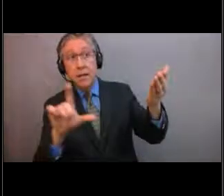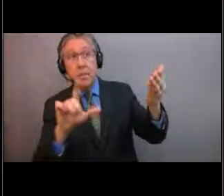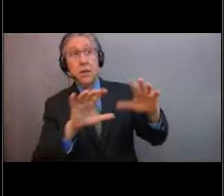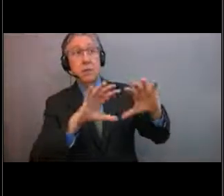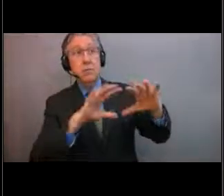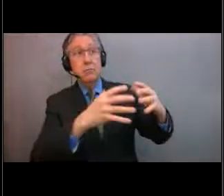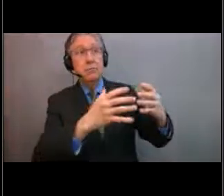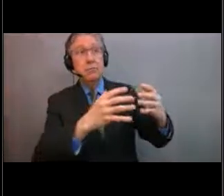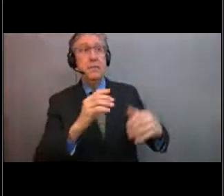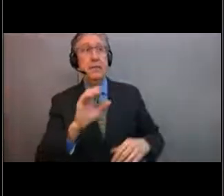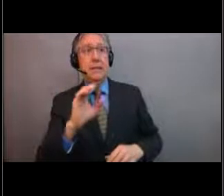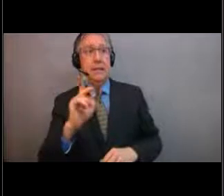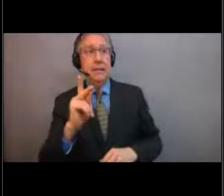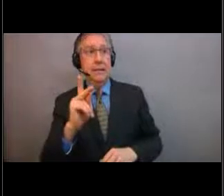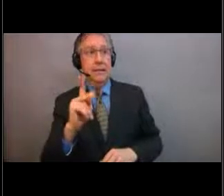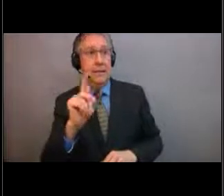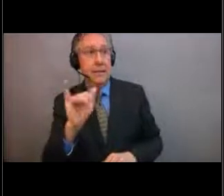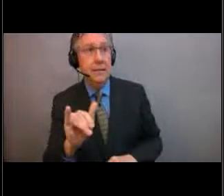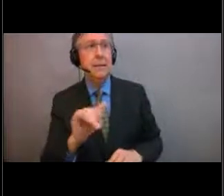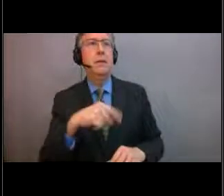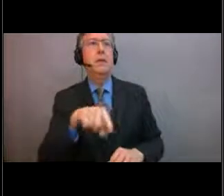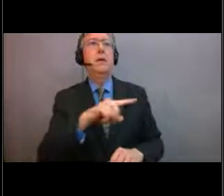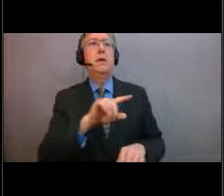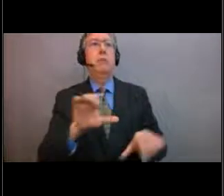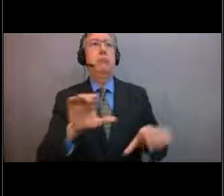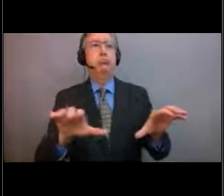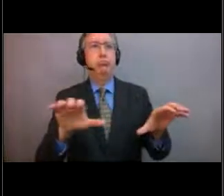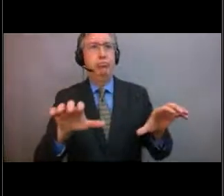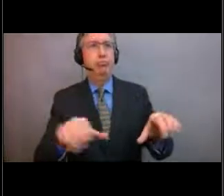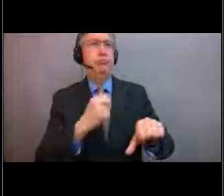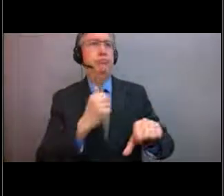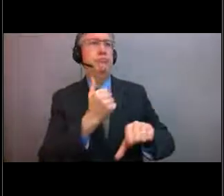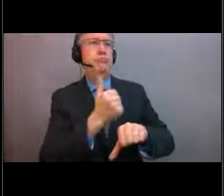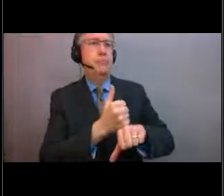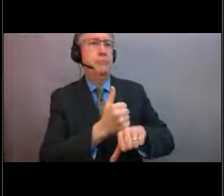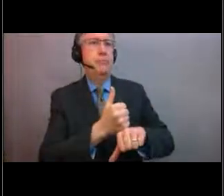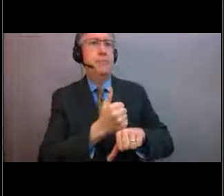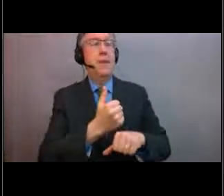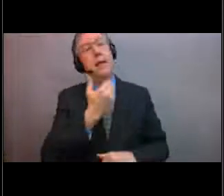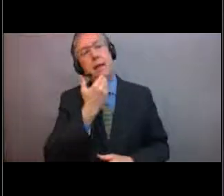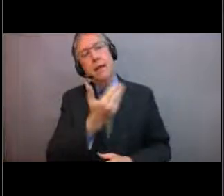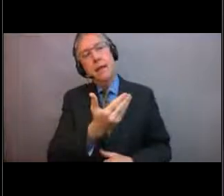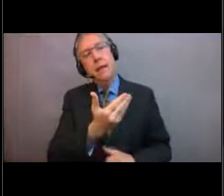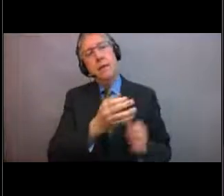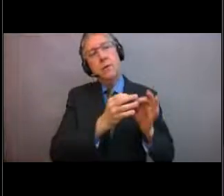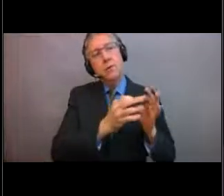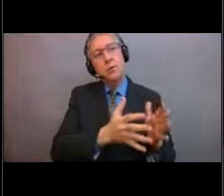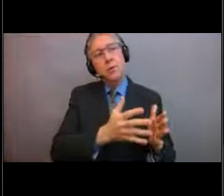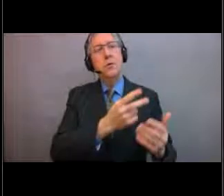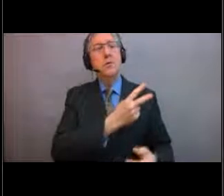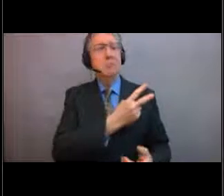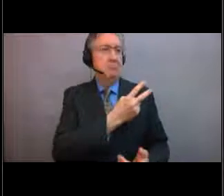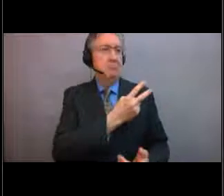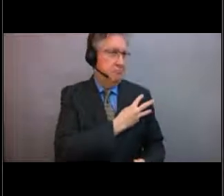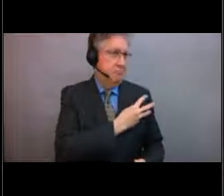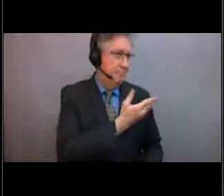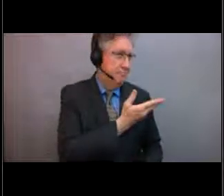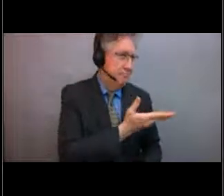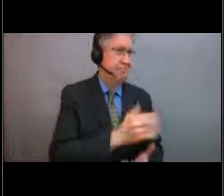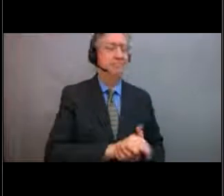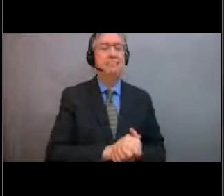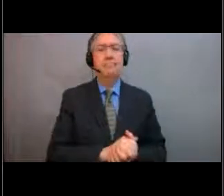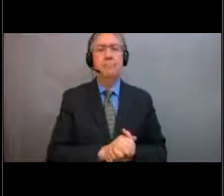Katie and others who have helped to work to make this come. And I want to welcome and thank Mr. Wilson for his American Sign Language interpretation.